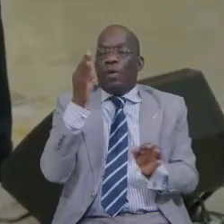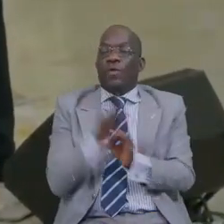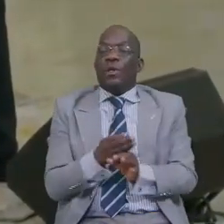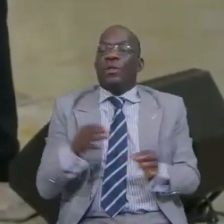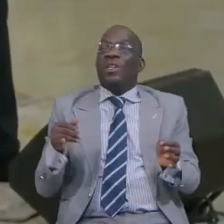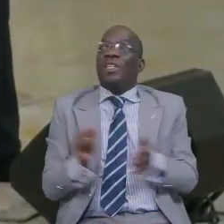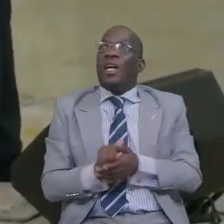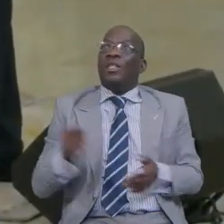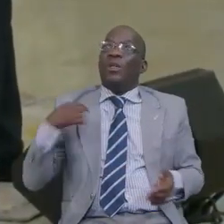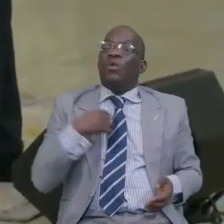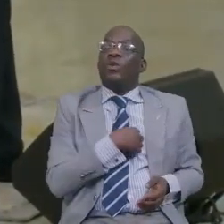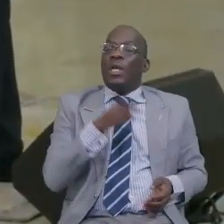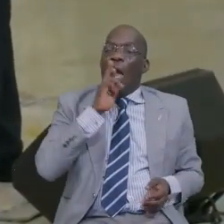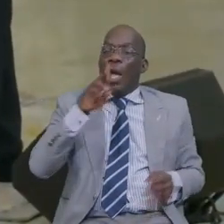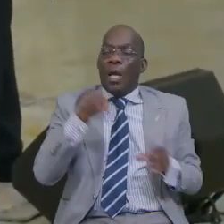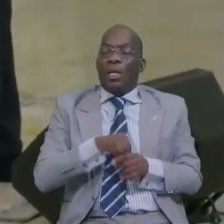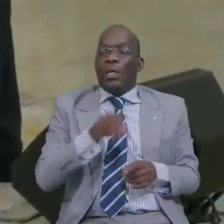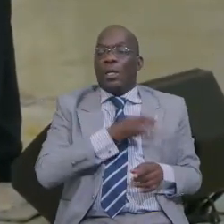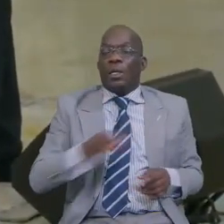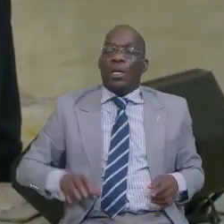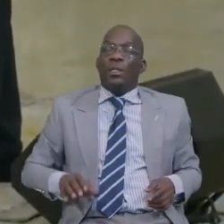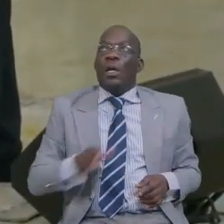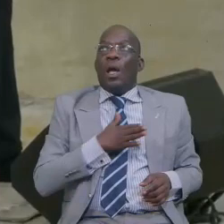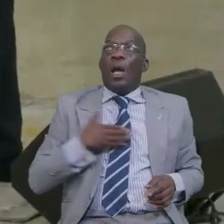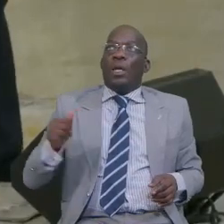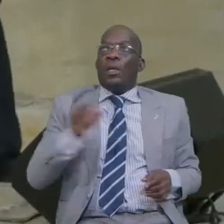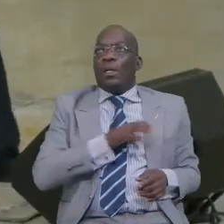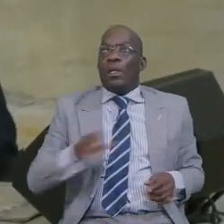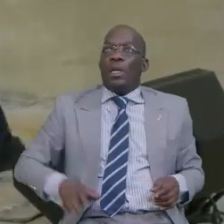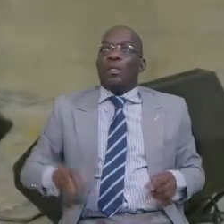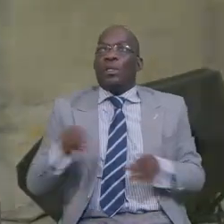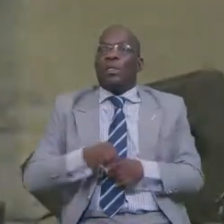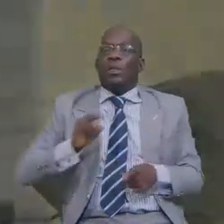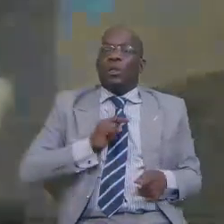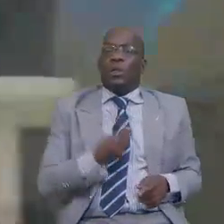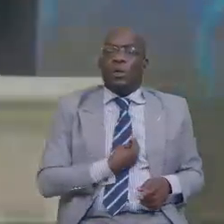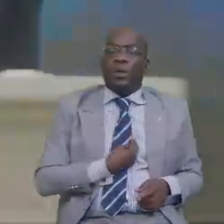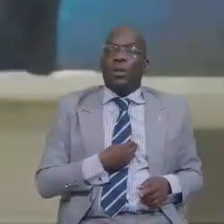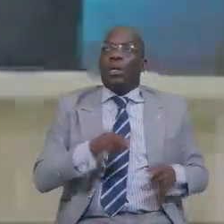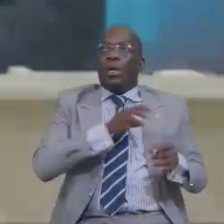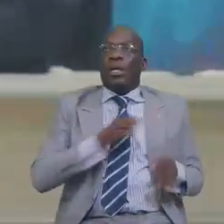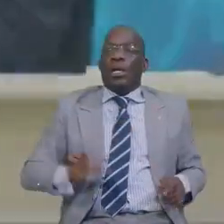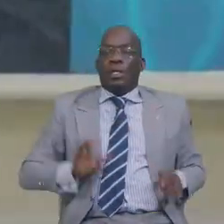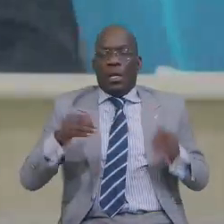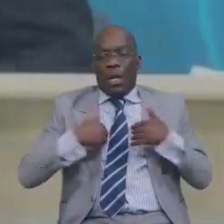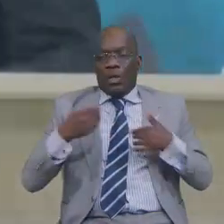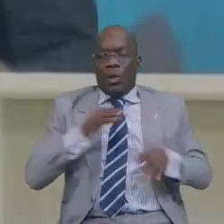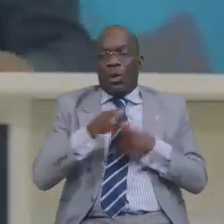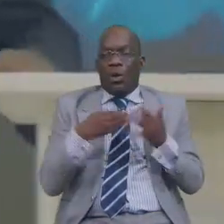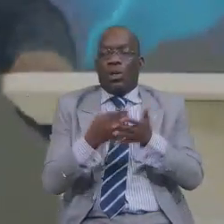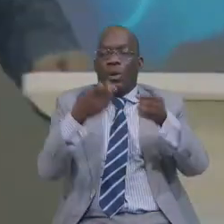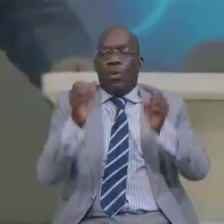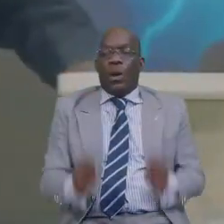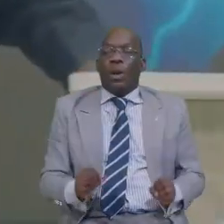are in Christ and Christ in us. Christ has all the power, has all the anointing, has all